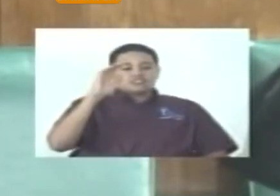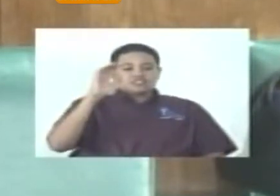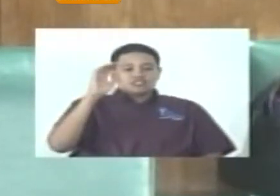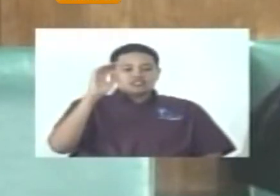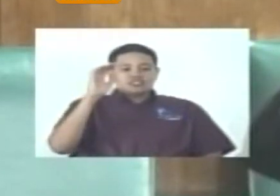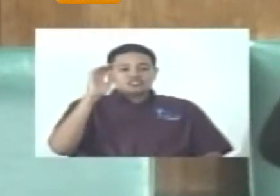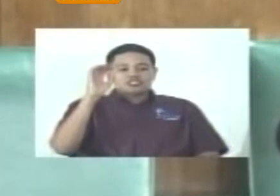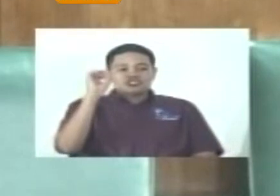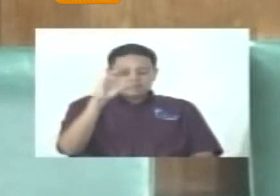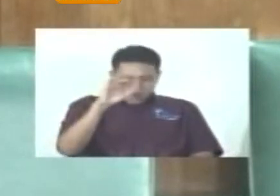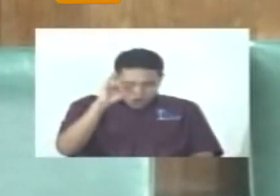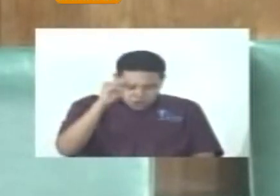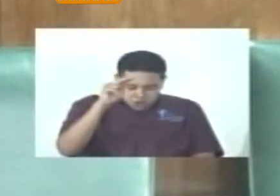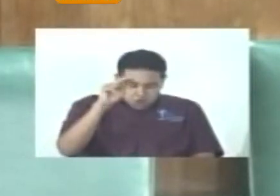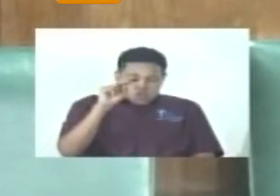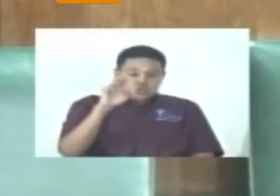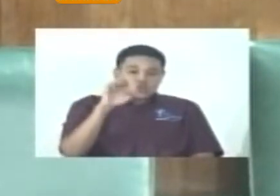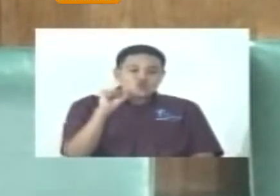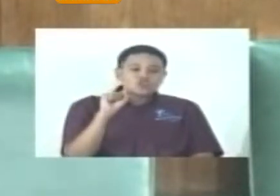drones,